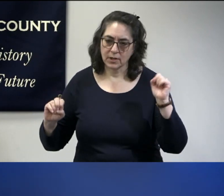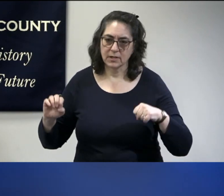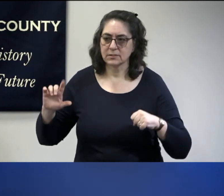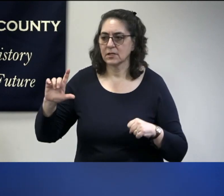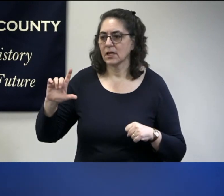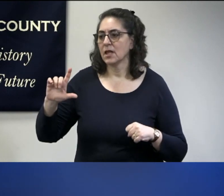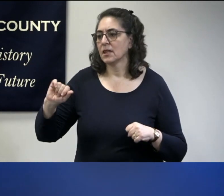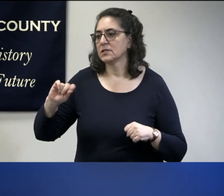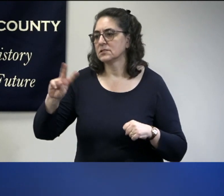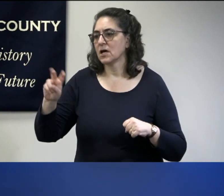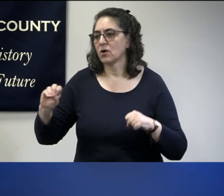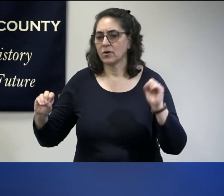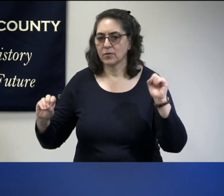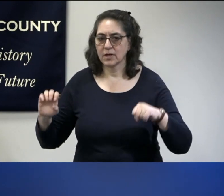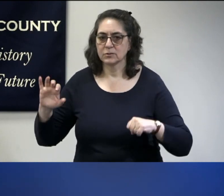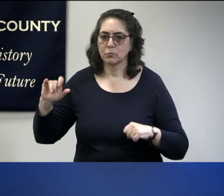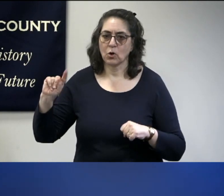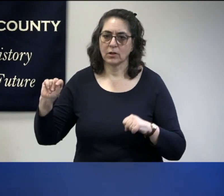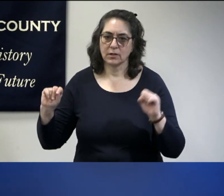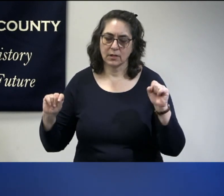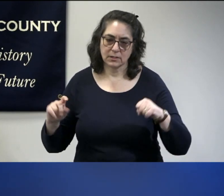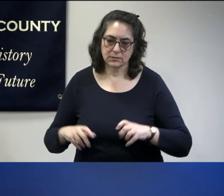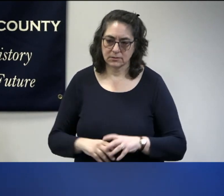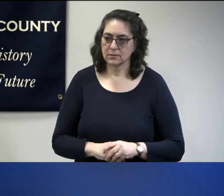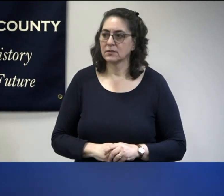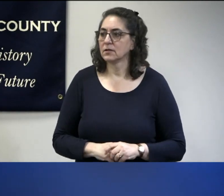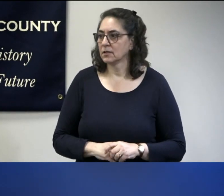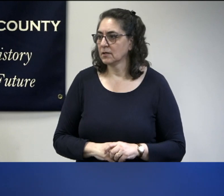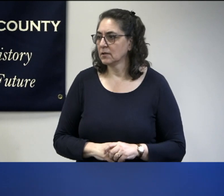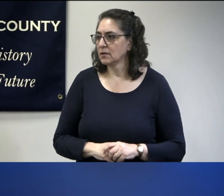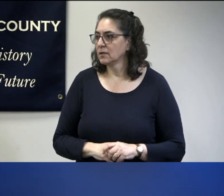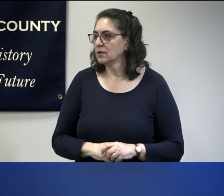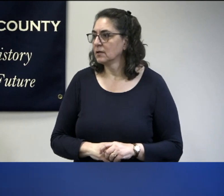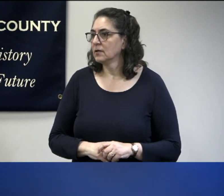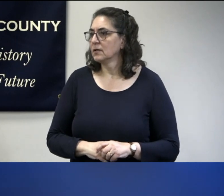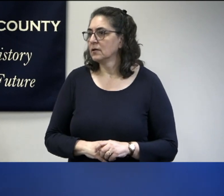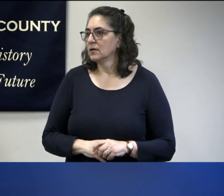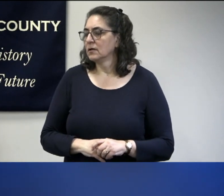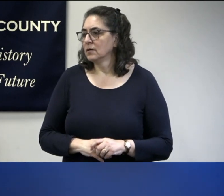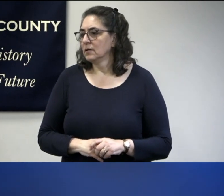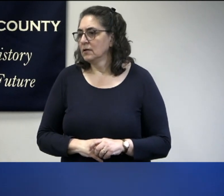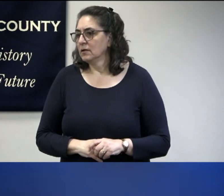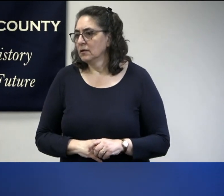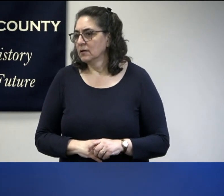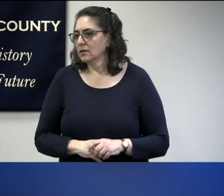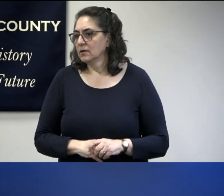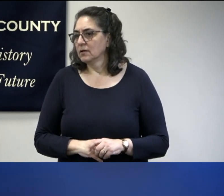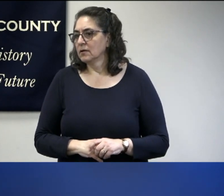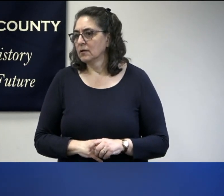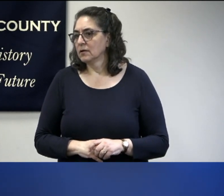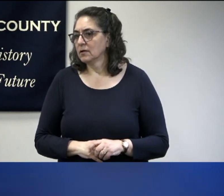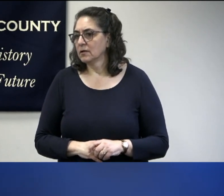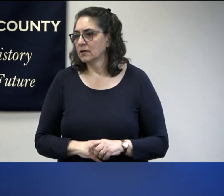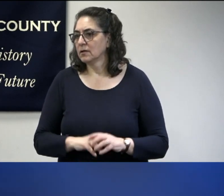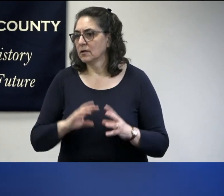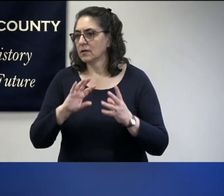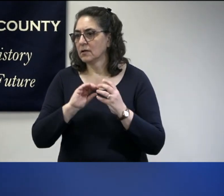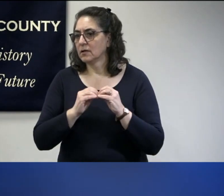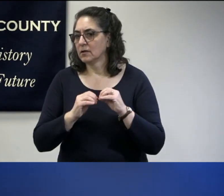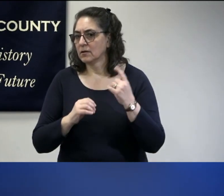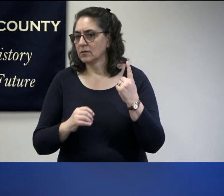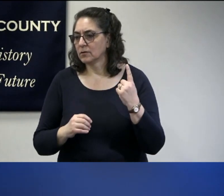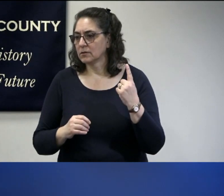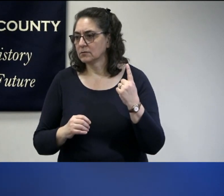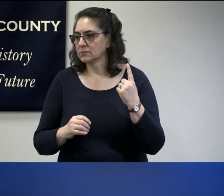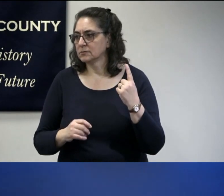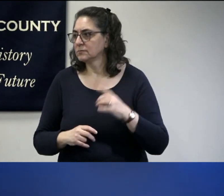Lazara? Yes. Director Bartlett? Yes, all right, that brings us to new business. N1, I'm sorry,